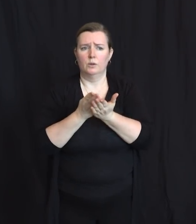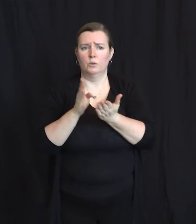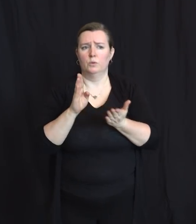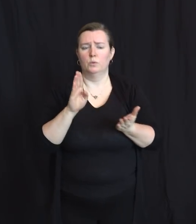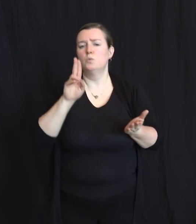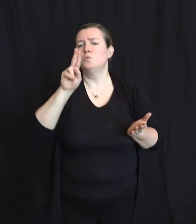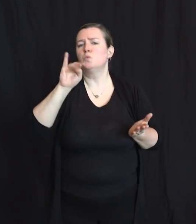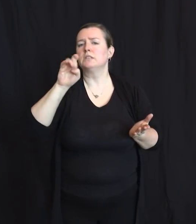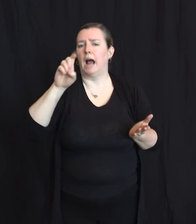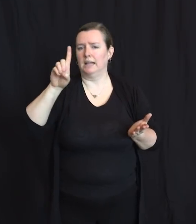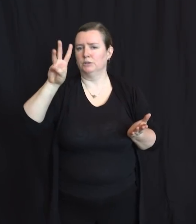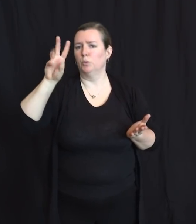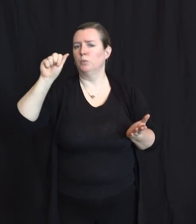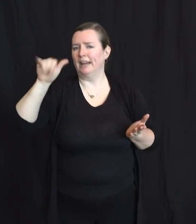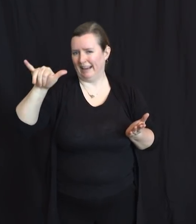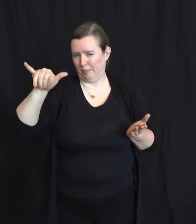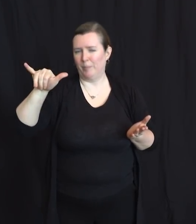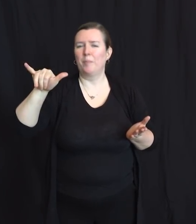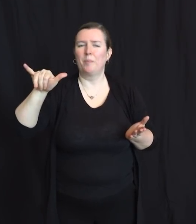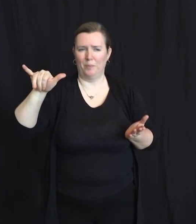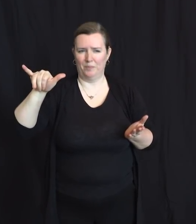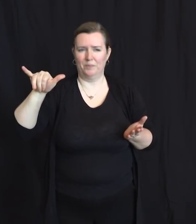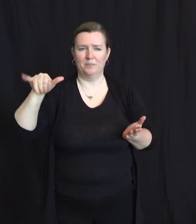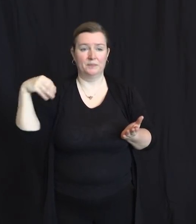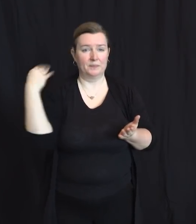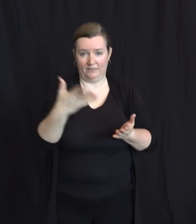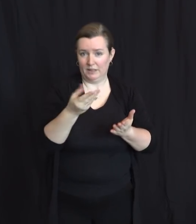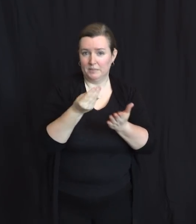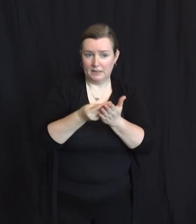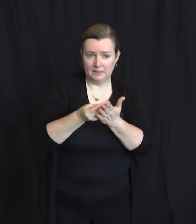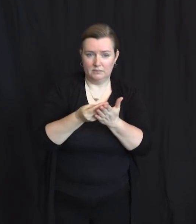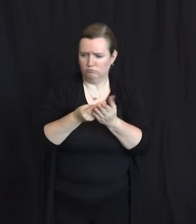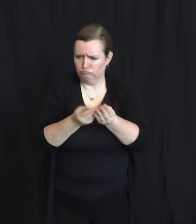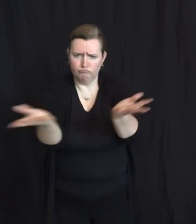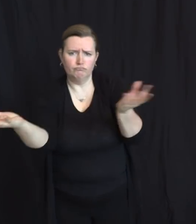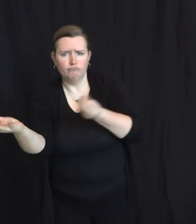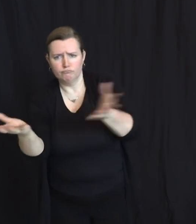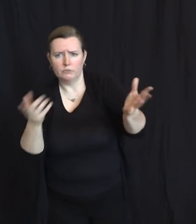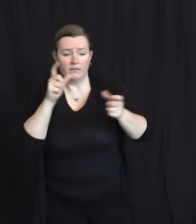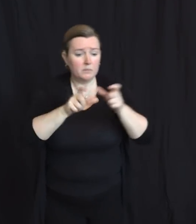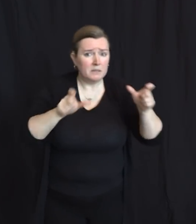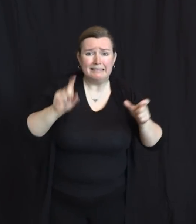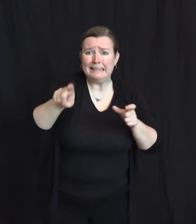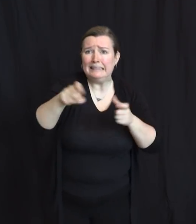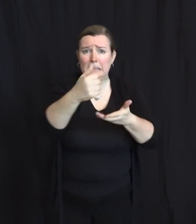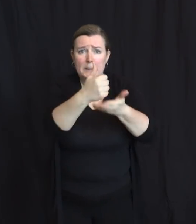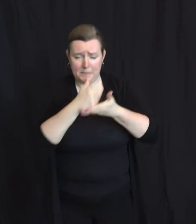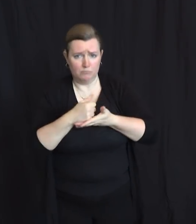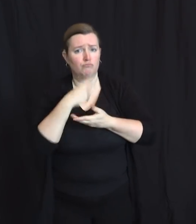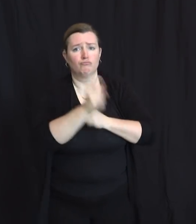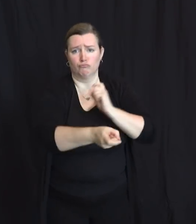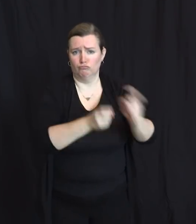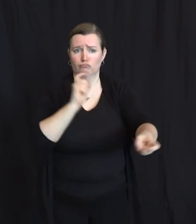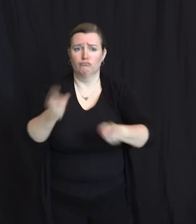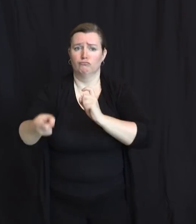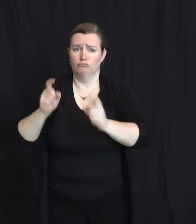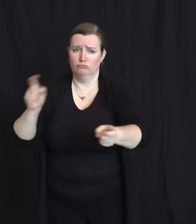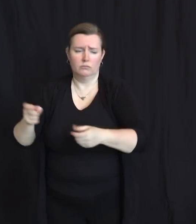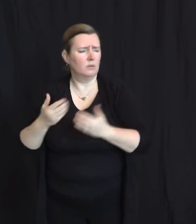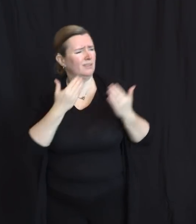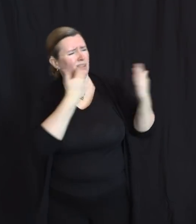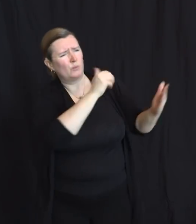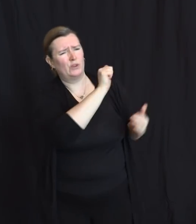so they can provide for those in our communities who need a helping hand. So to AT&T and the